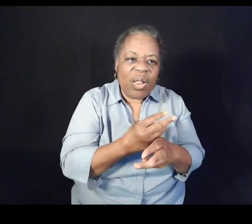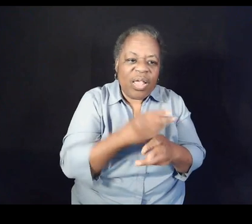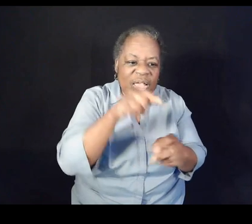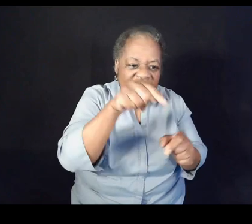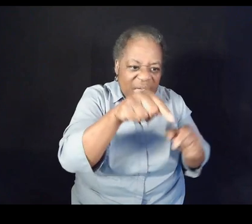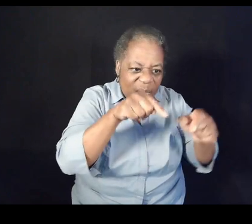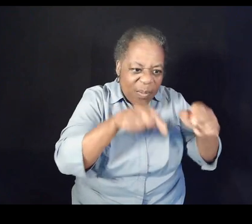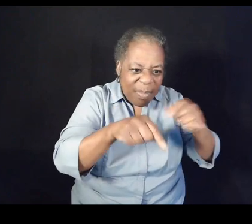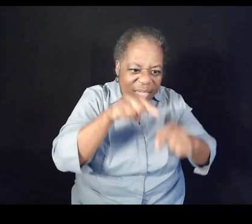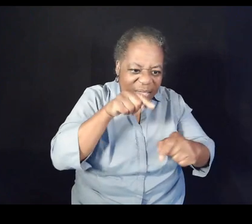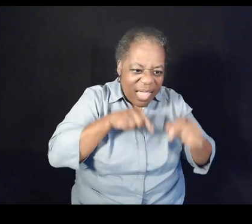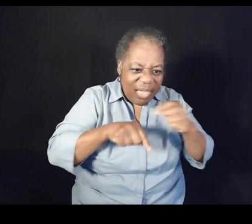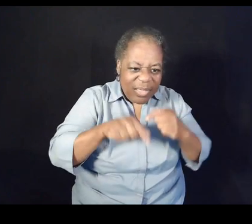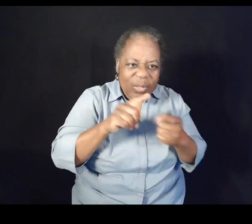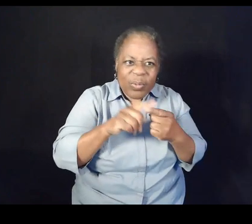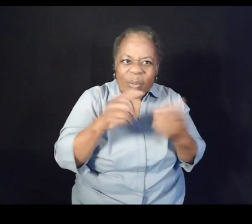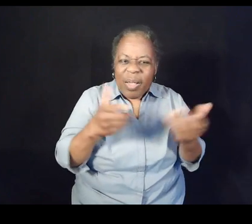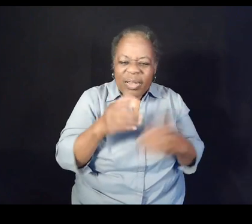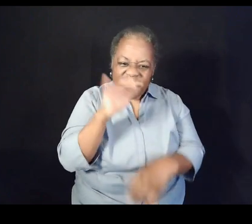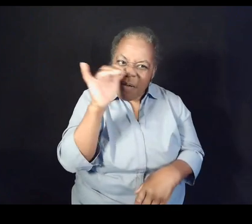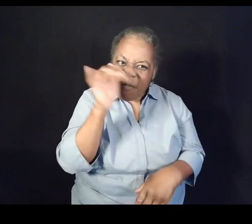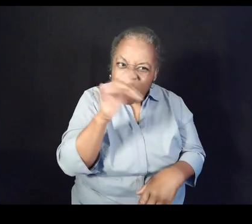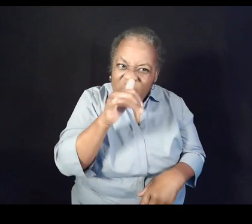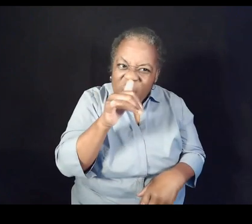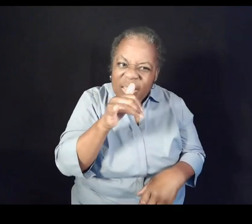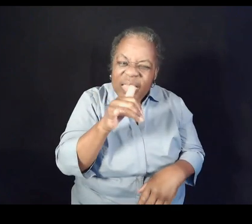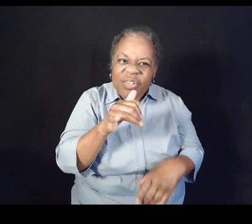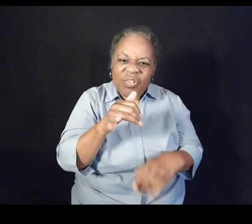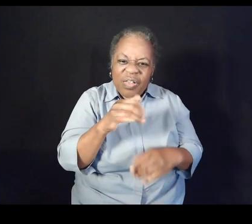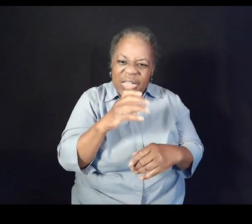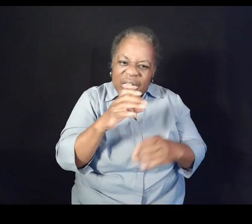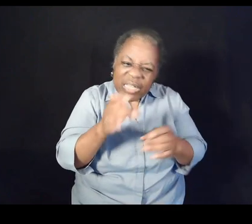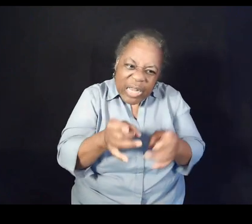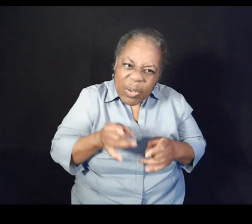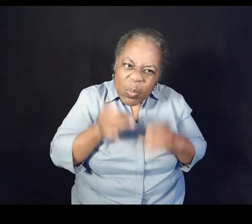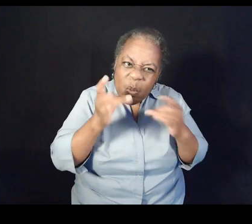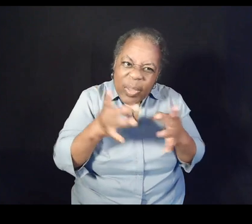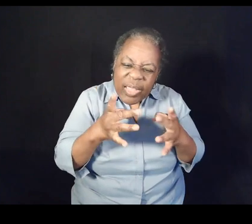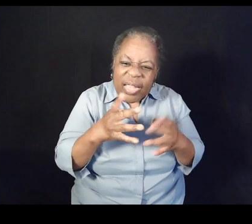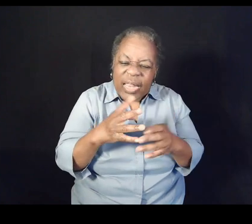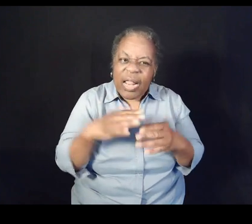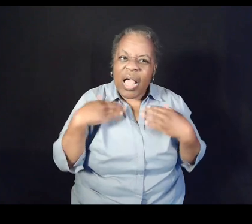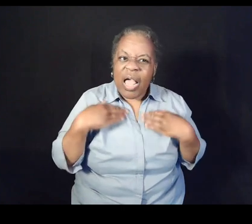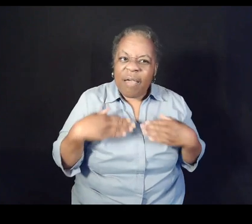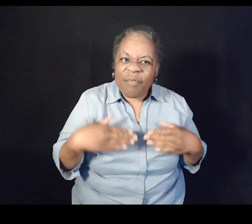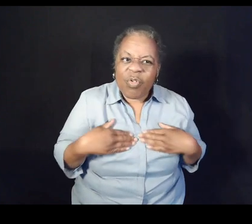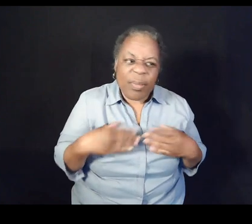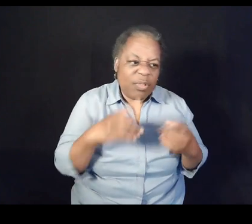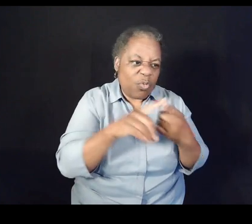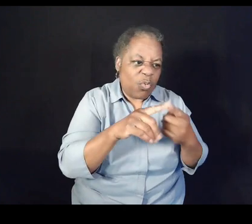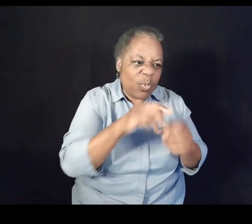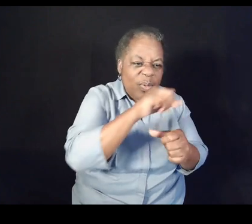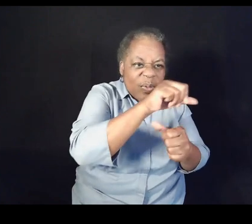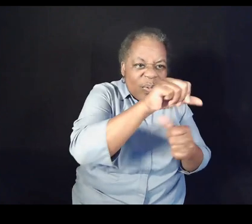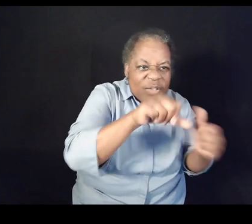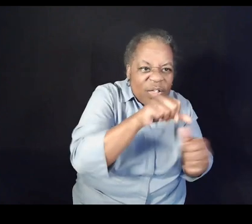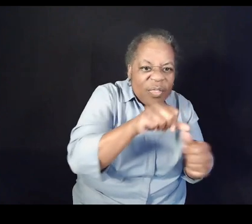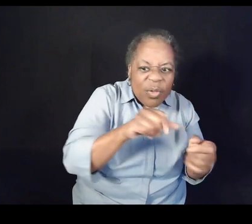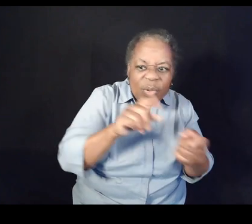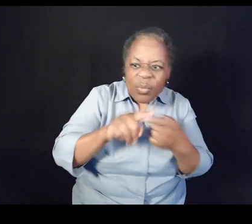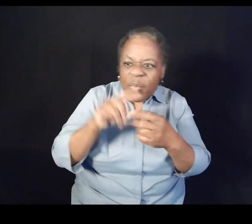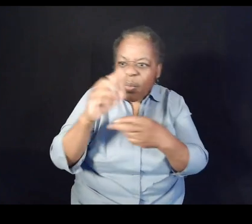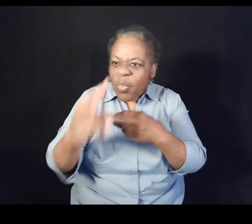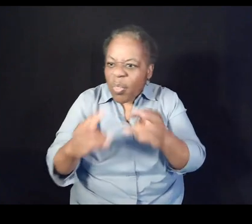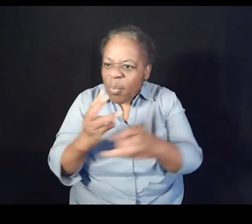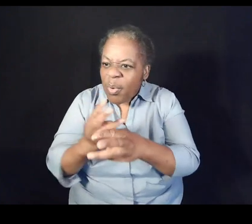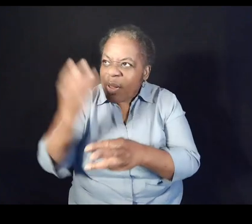foolishness, selfishness, and wickedness of human beings toward one another and toward the world God has entrusted